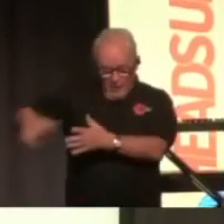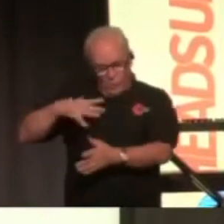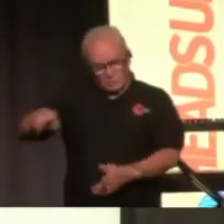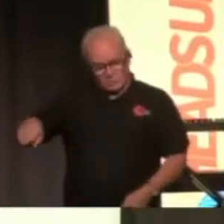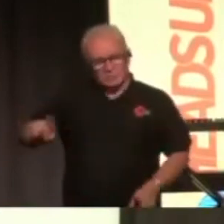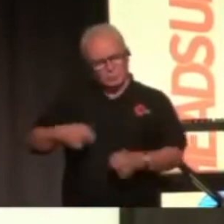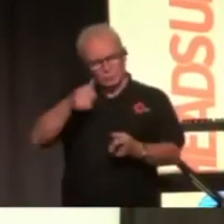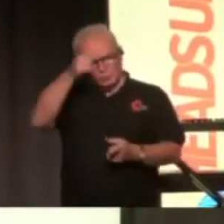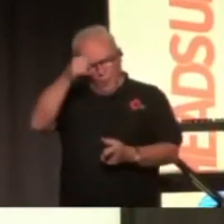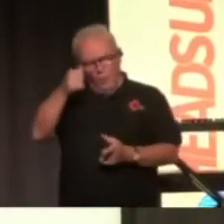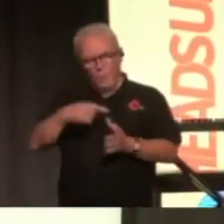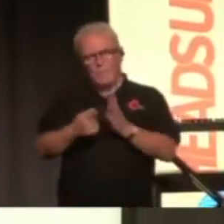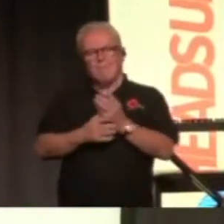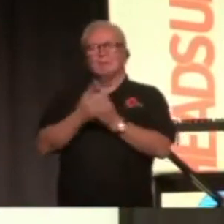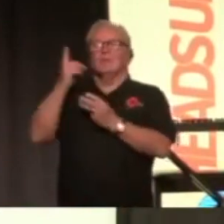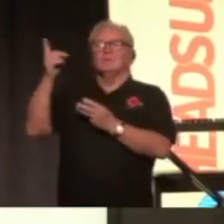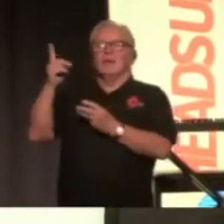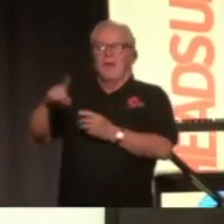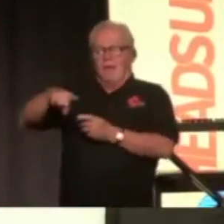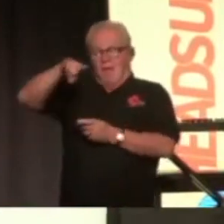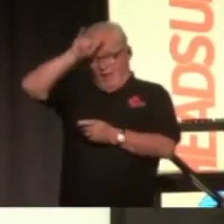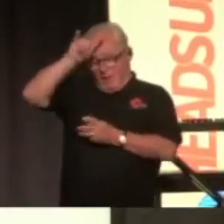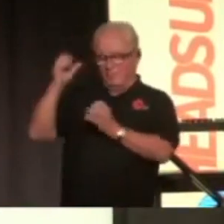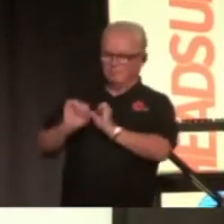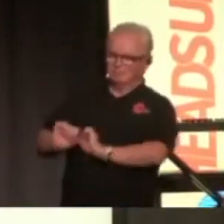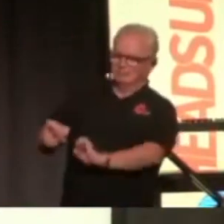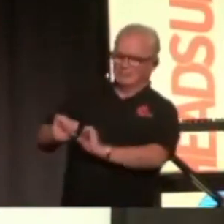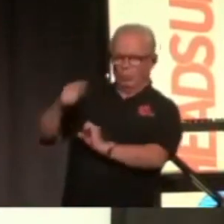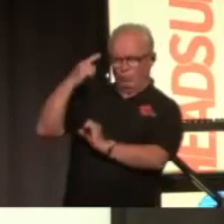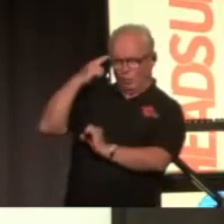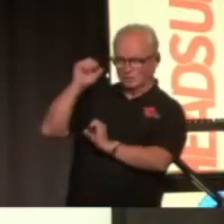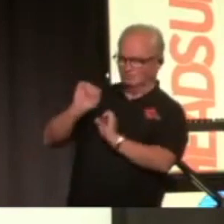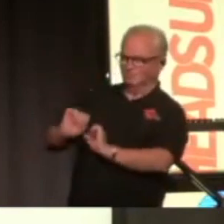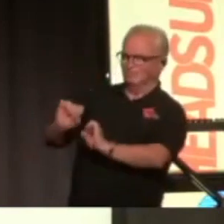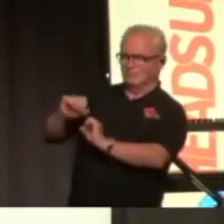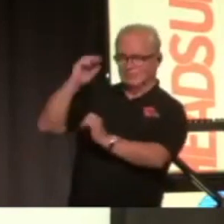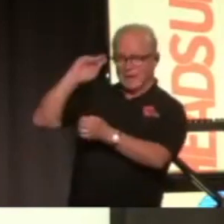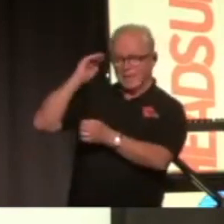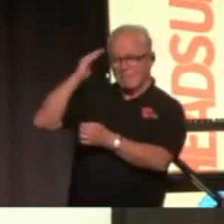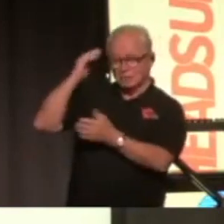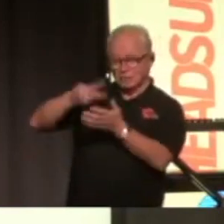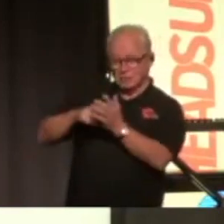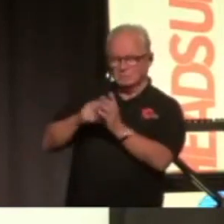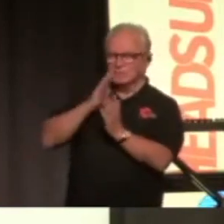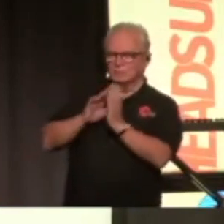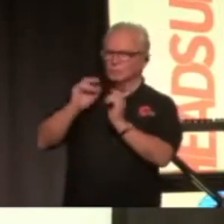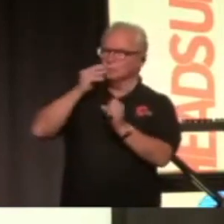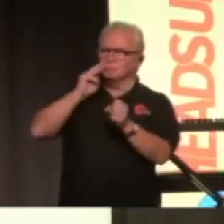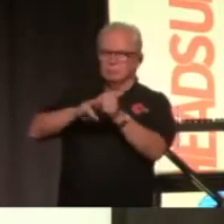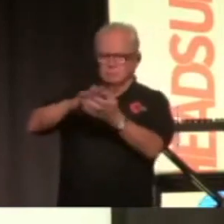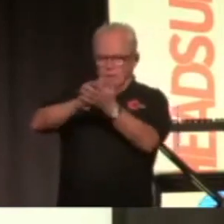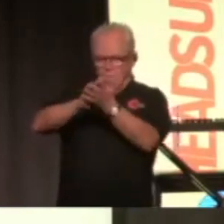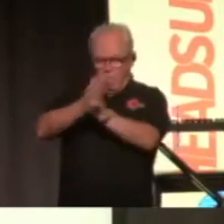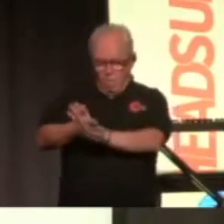about God. The enemy with his thoughts and imaginations is pushing you back off the promise that you heard